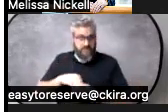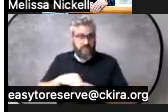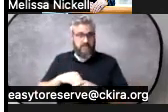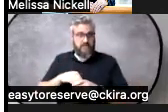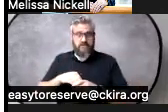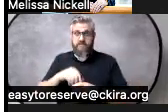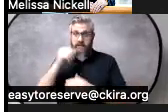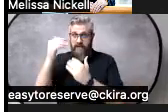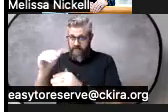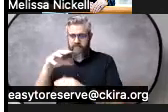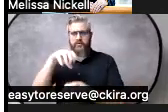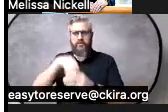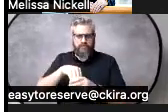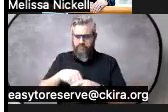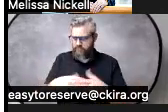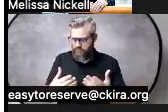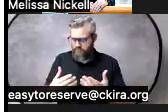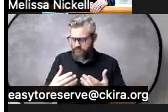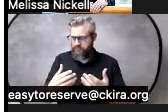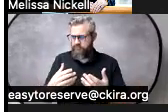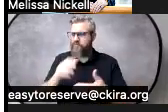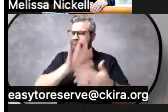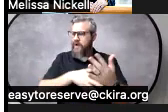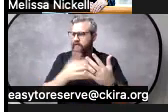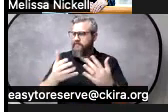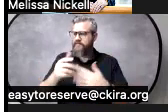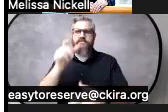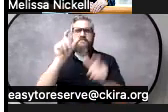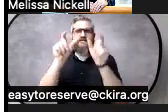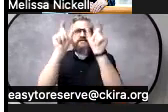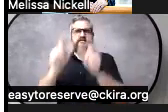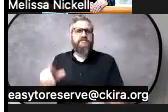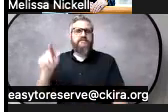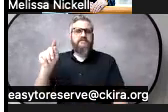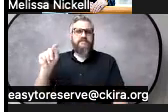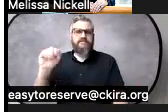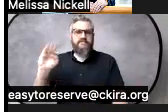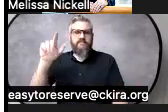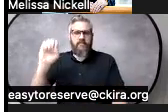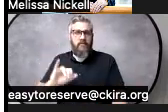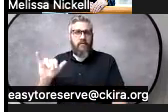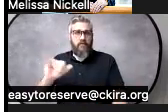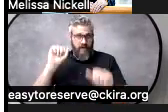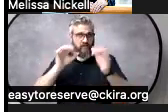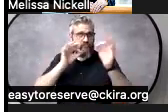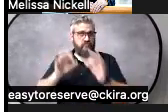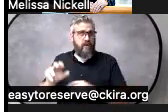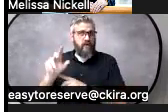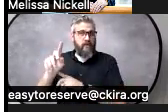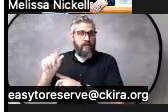not limited to, graphs and tables. Also, results describe the data obtained, but does